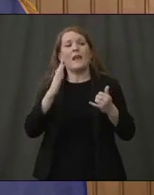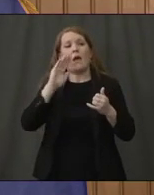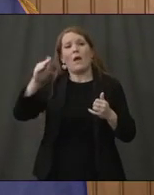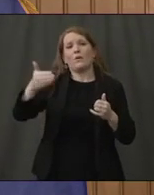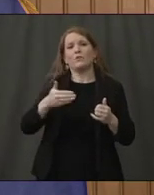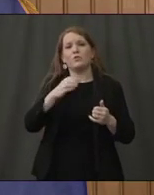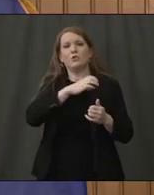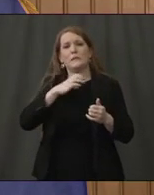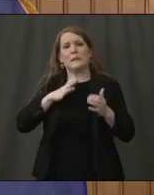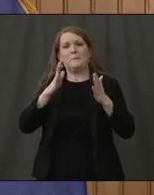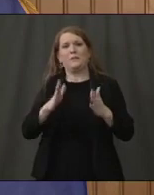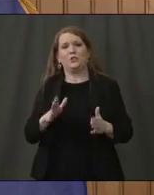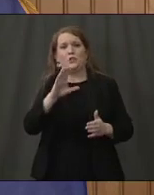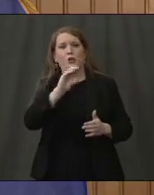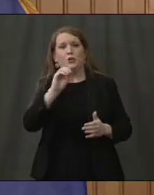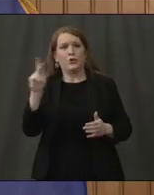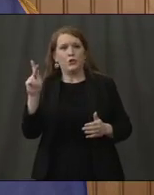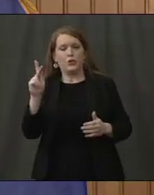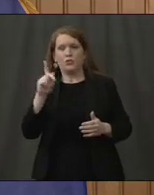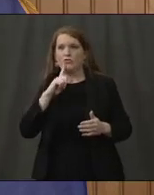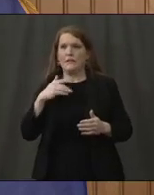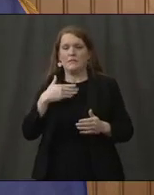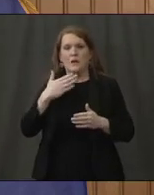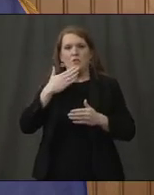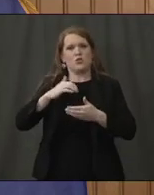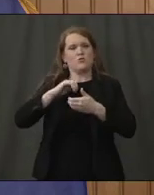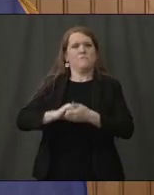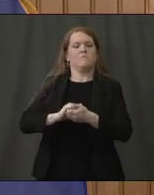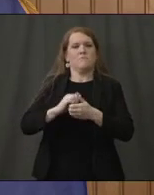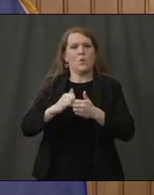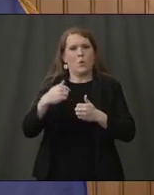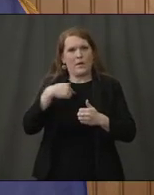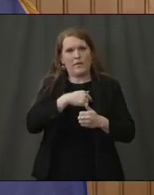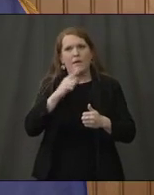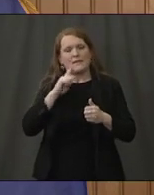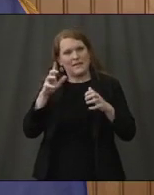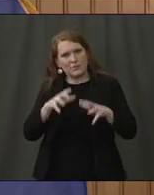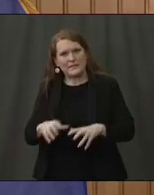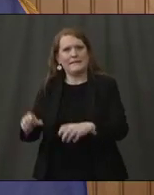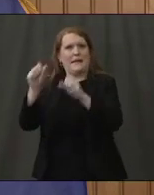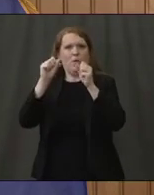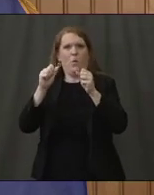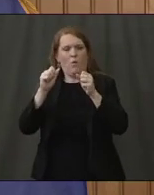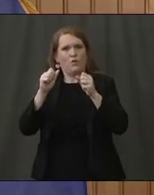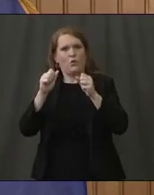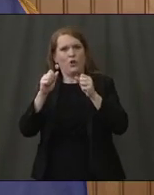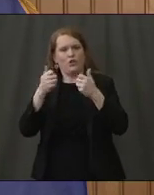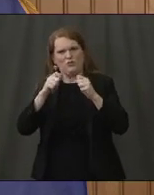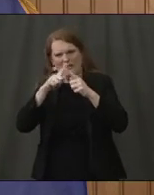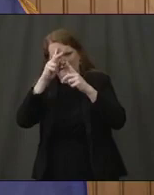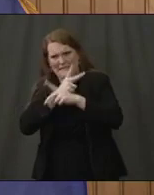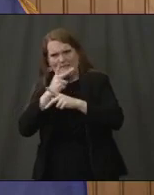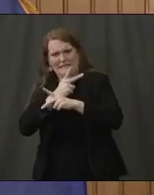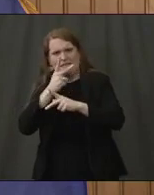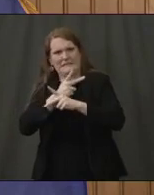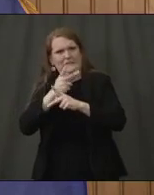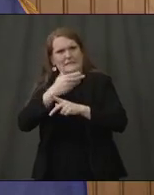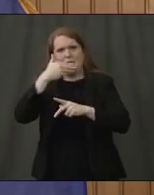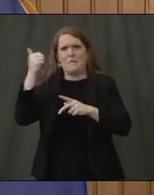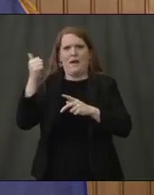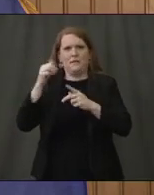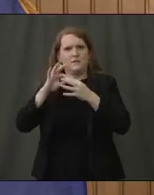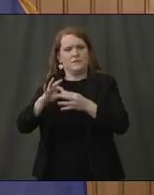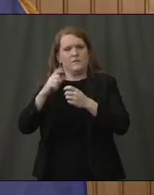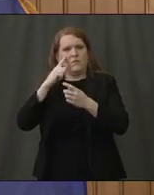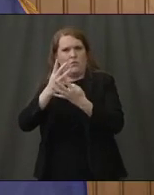over our real efforts at criminal justice reform in our corrections facilities. And right now, like a laser beam, he's focused on